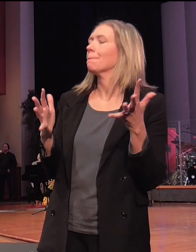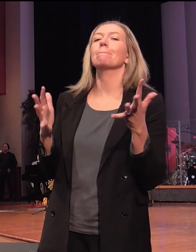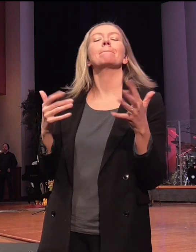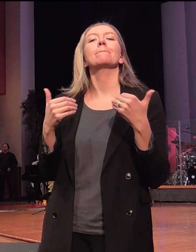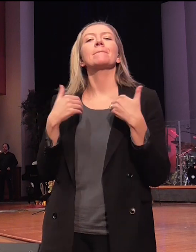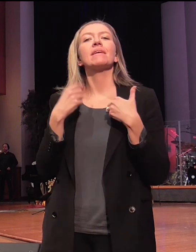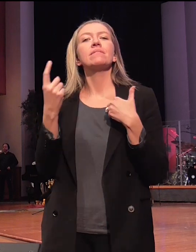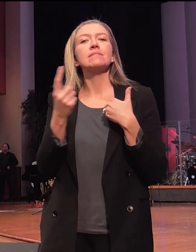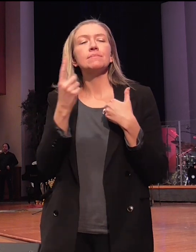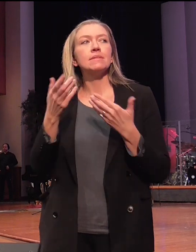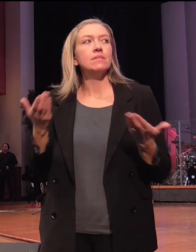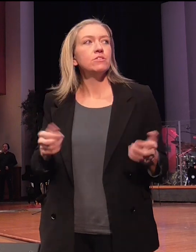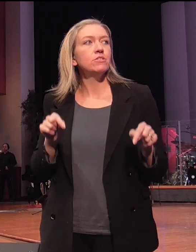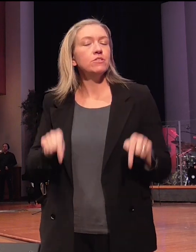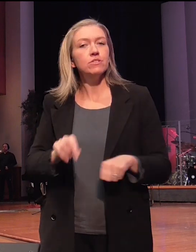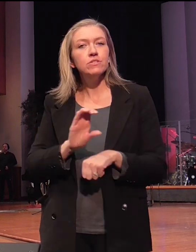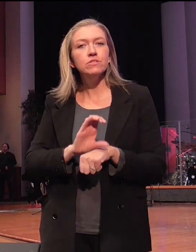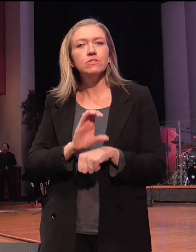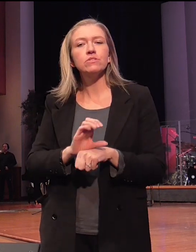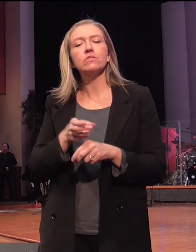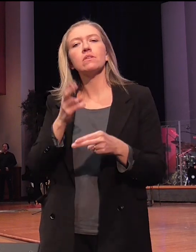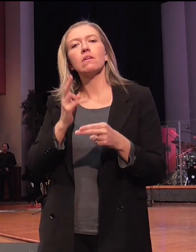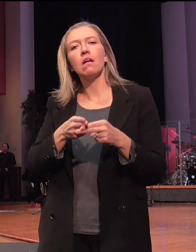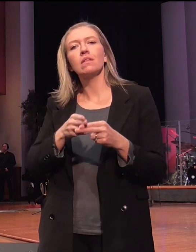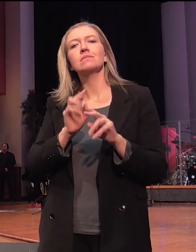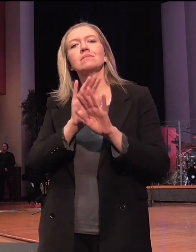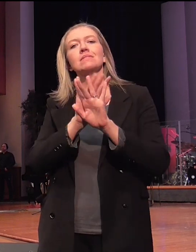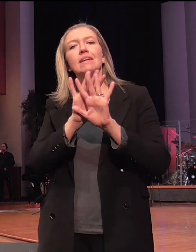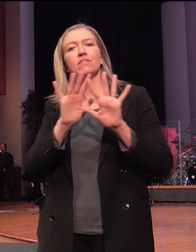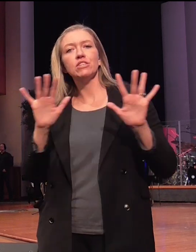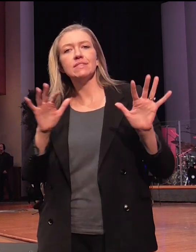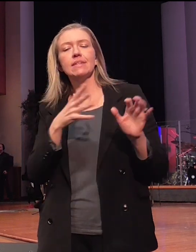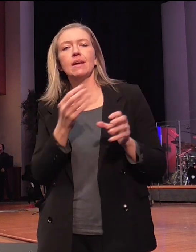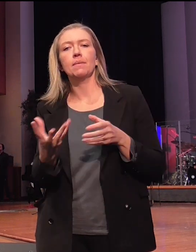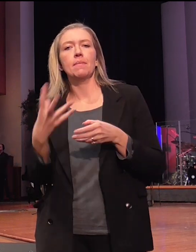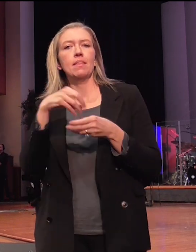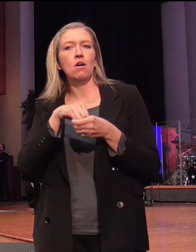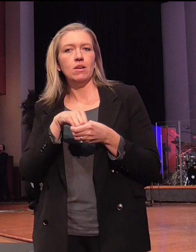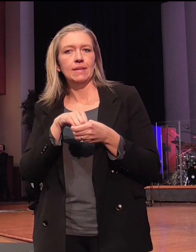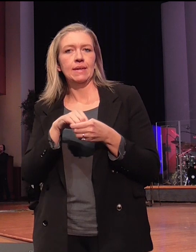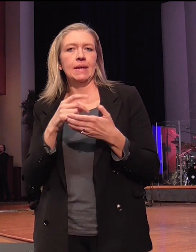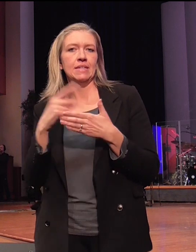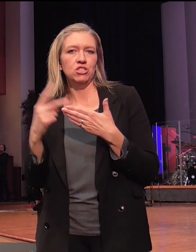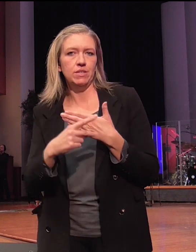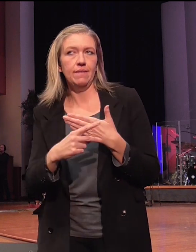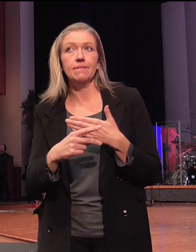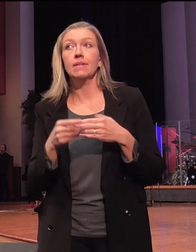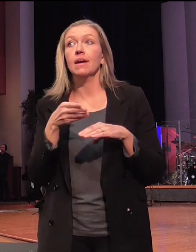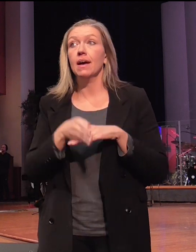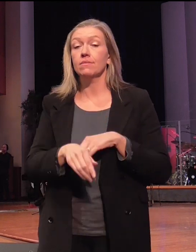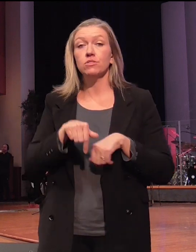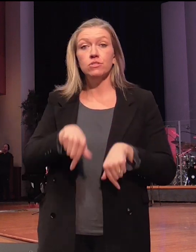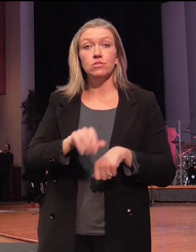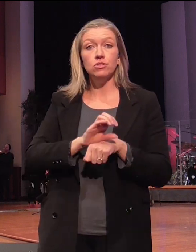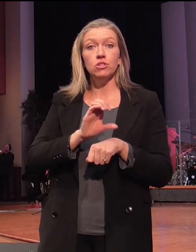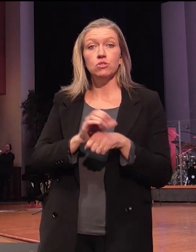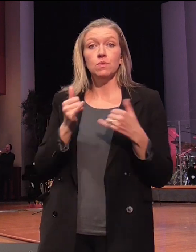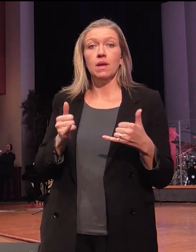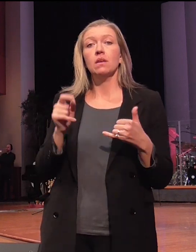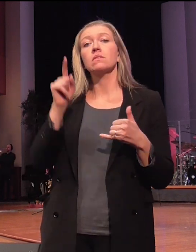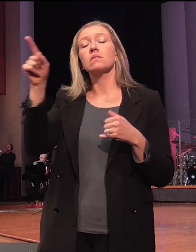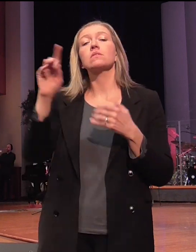We have something here at Mile High Church that we call a Diversity and Belonging Initiative. And after church today in the community center, there's